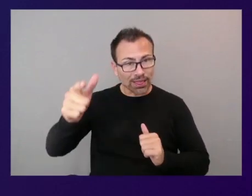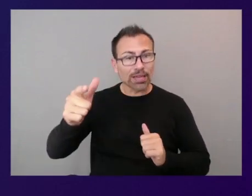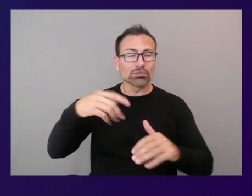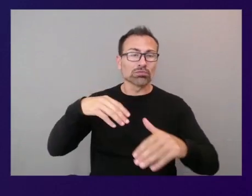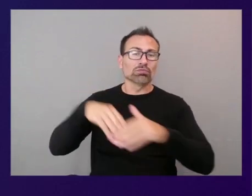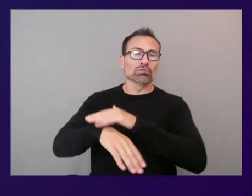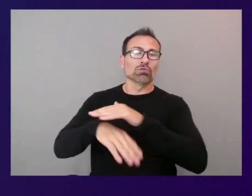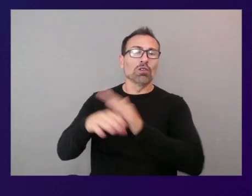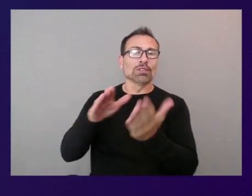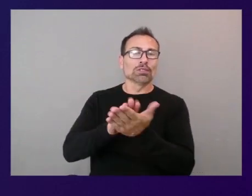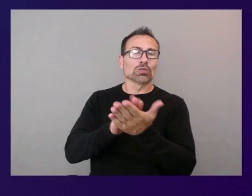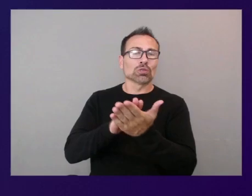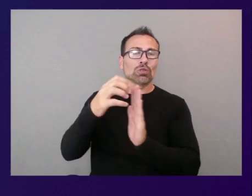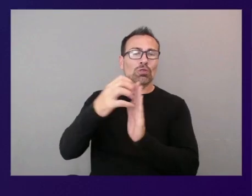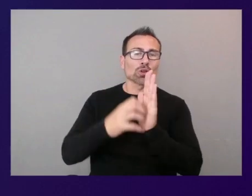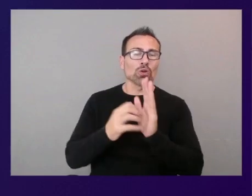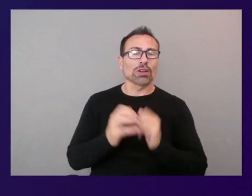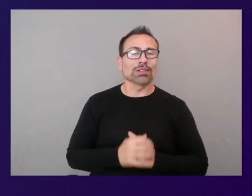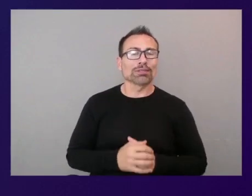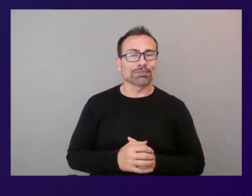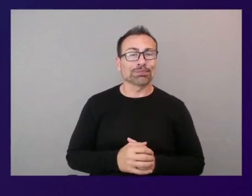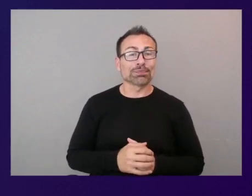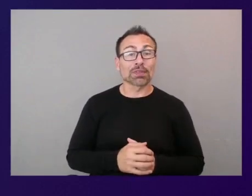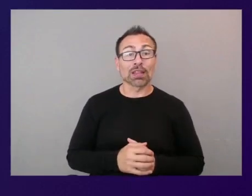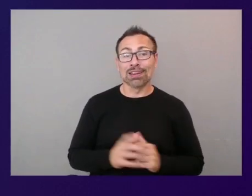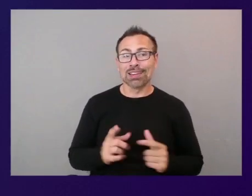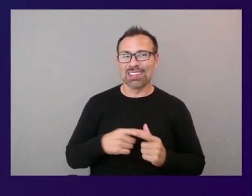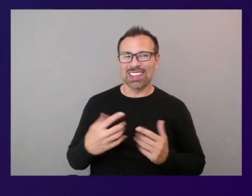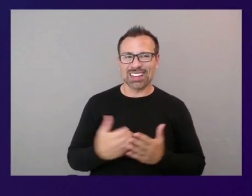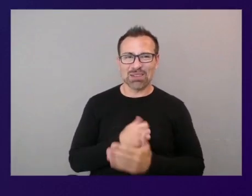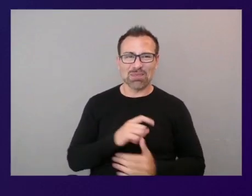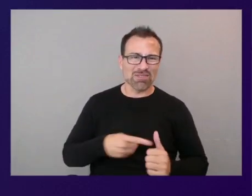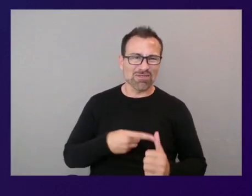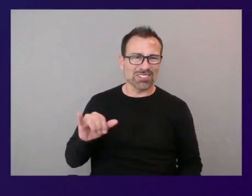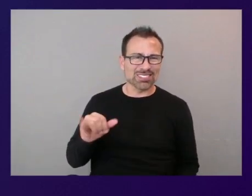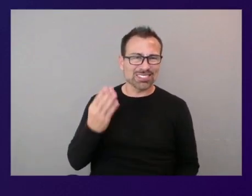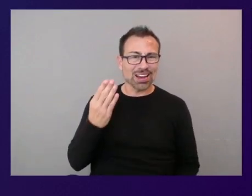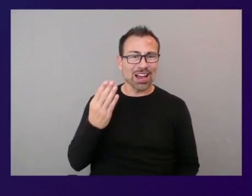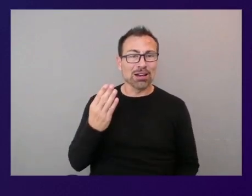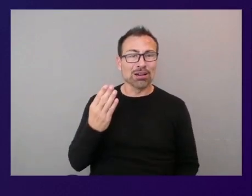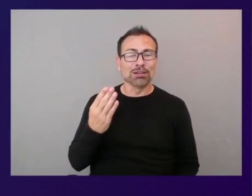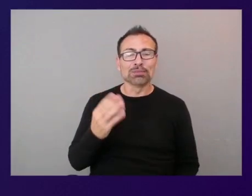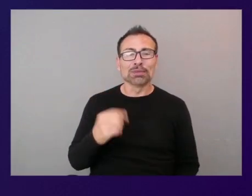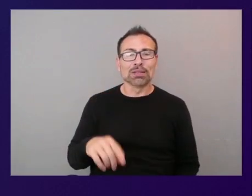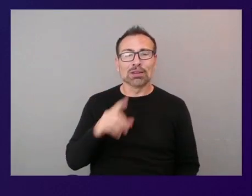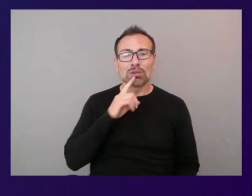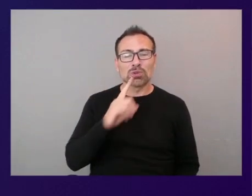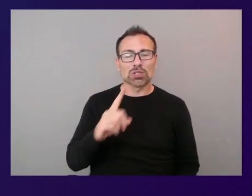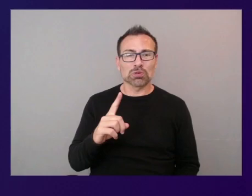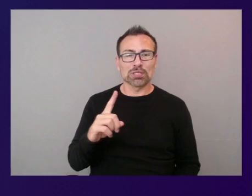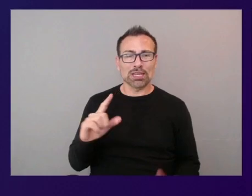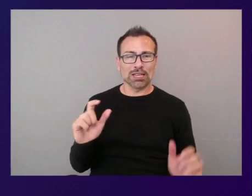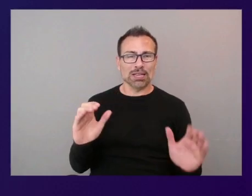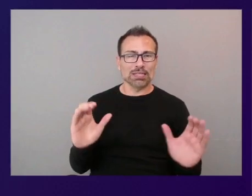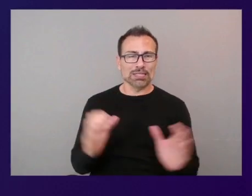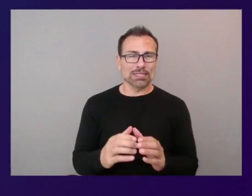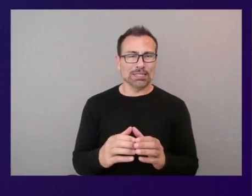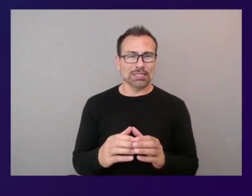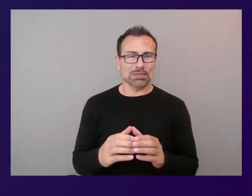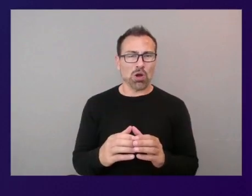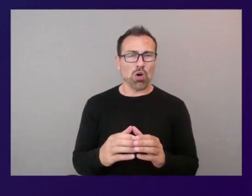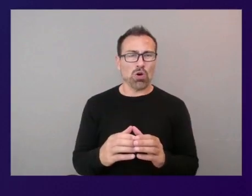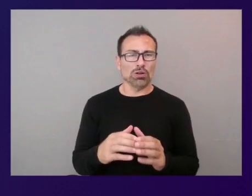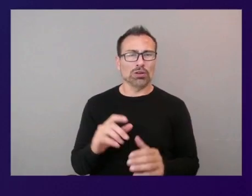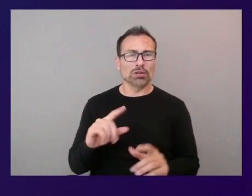And then I got my very first job. My very first job was a smaller team, so we didn't have resources